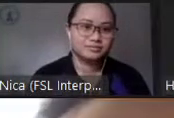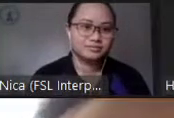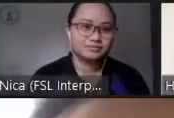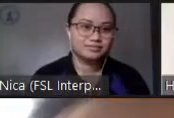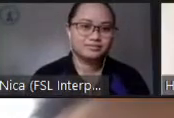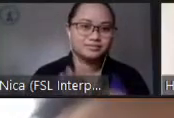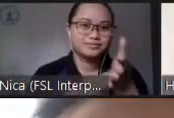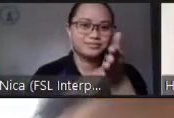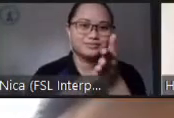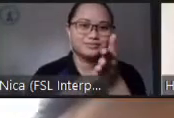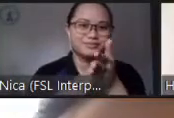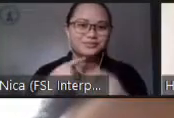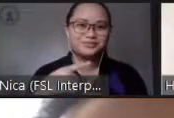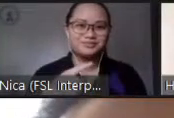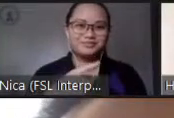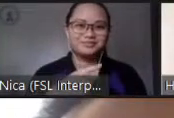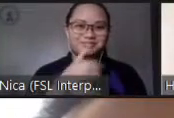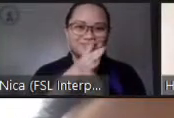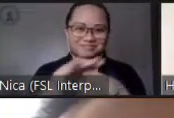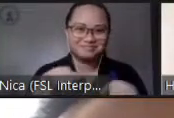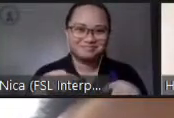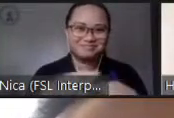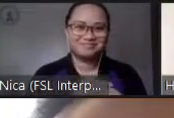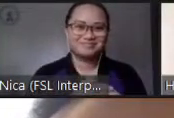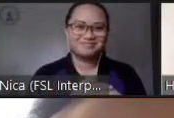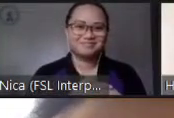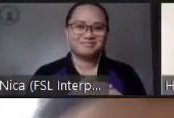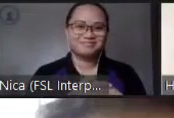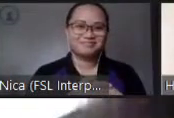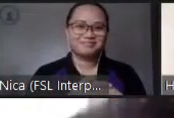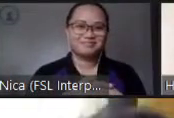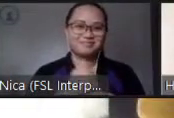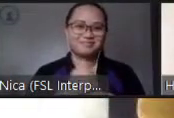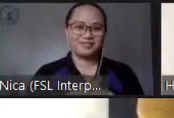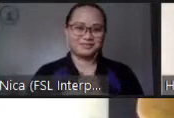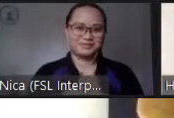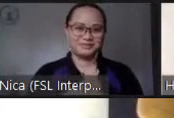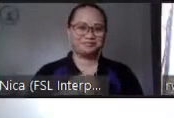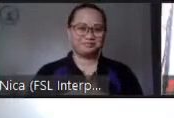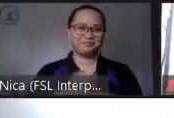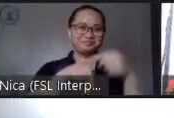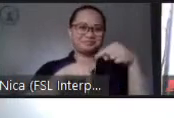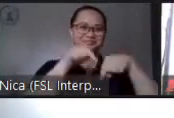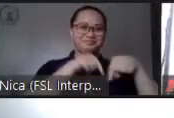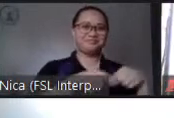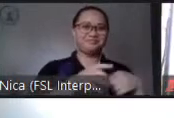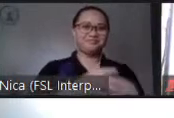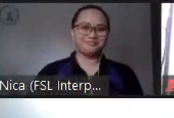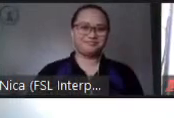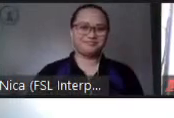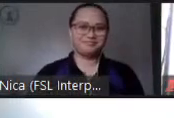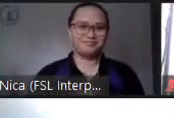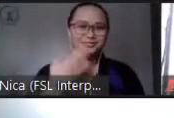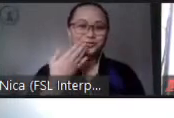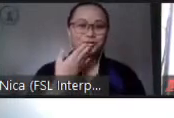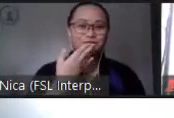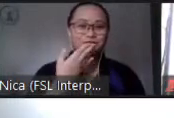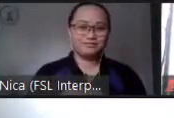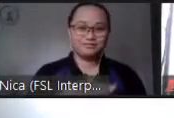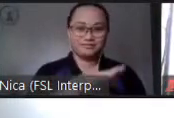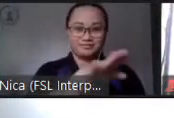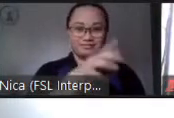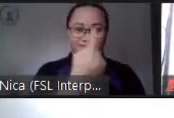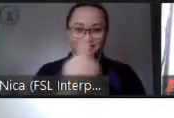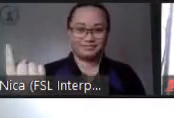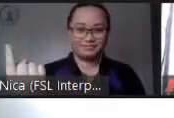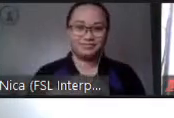Excuse me, Johan, you are on mute. Okay. Sorry. Good afternoon, everyone. I would like to introduce